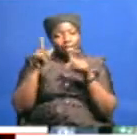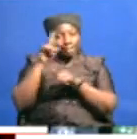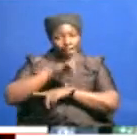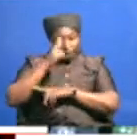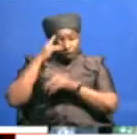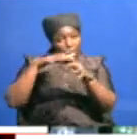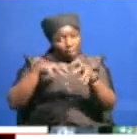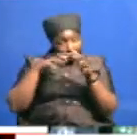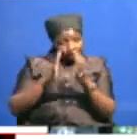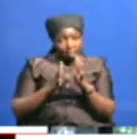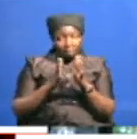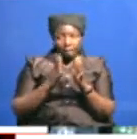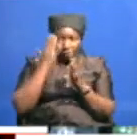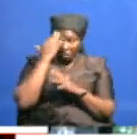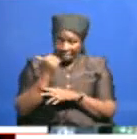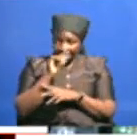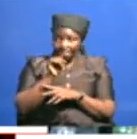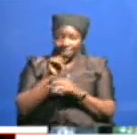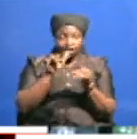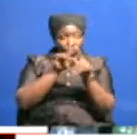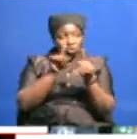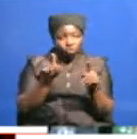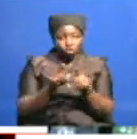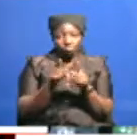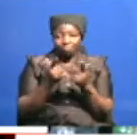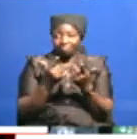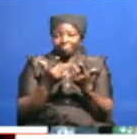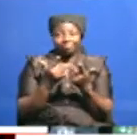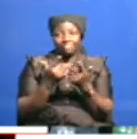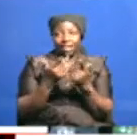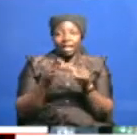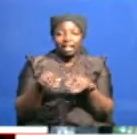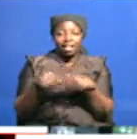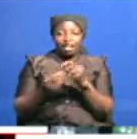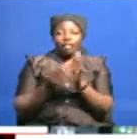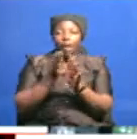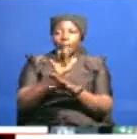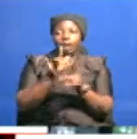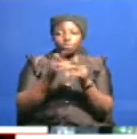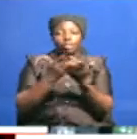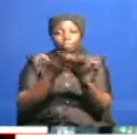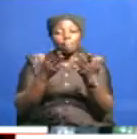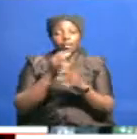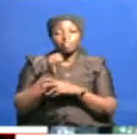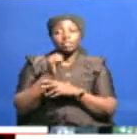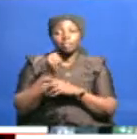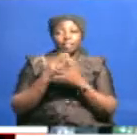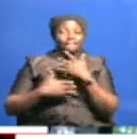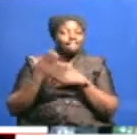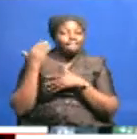farmer because this is like a return to them of the golden days of